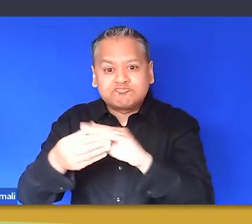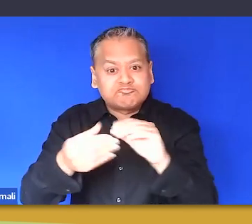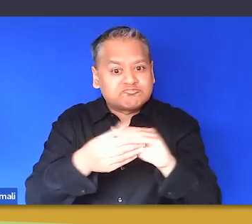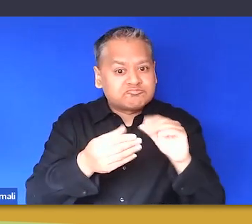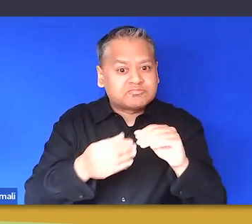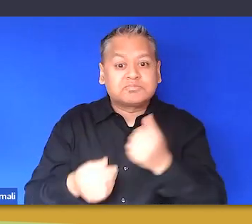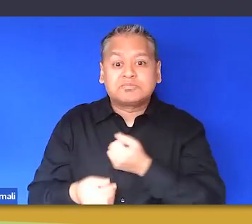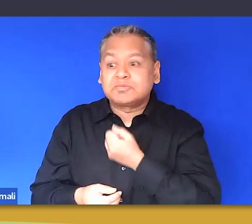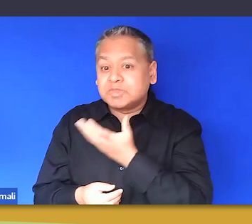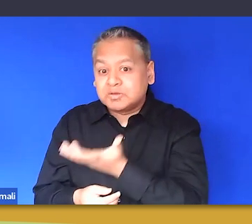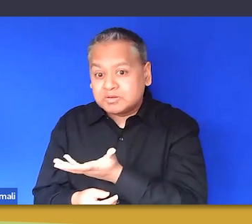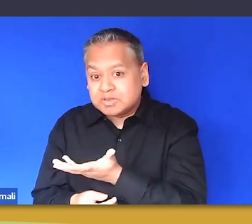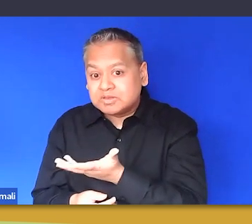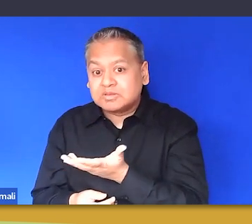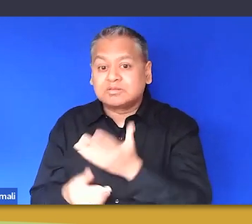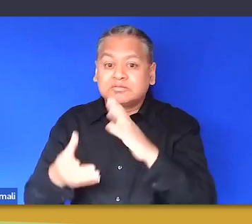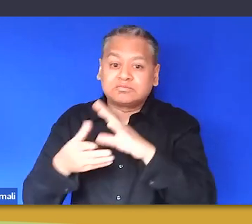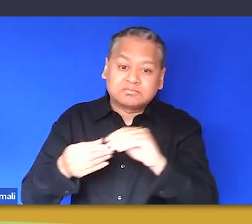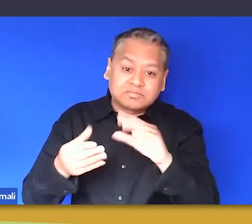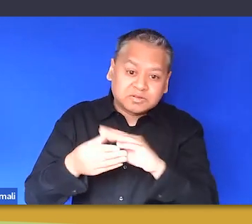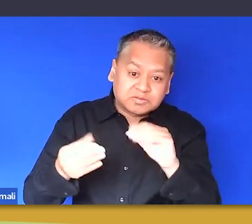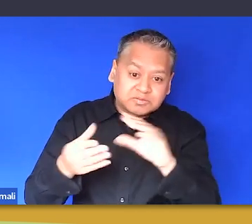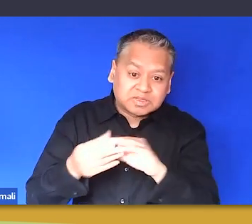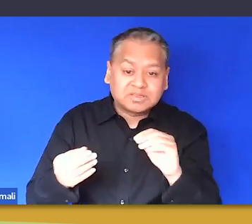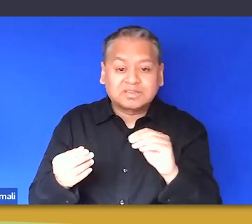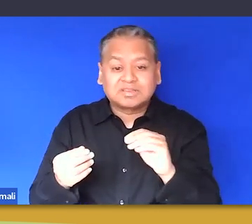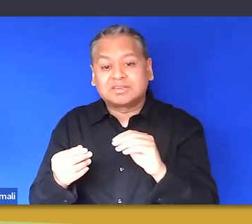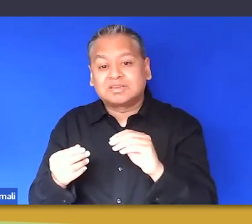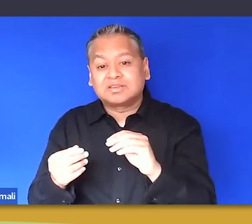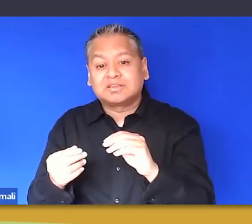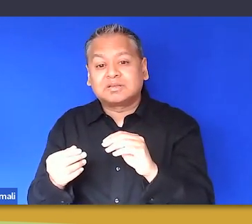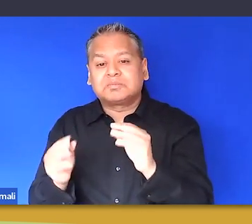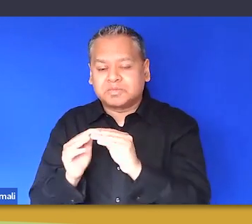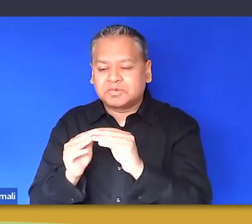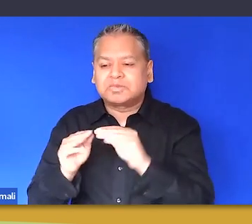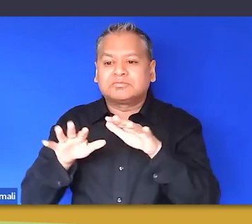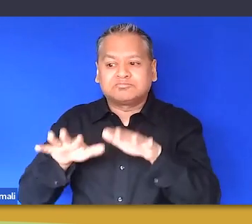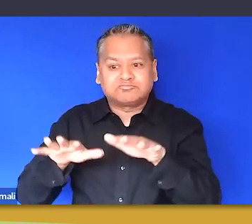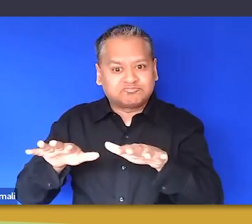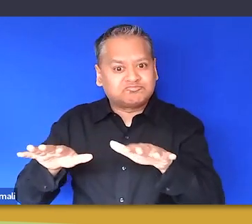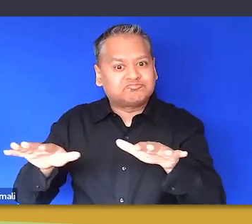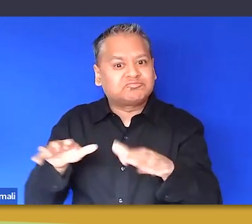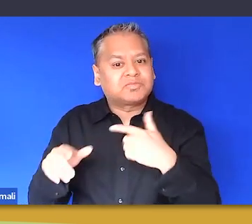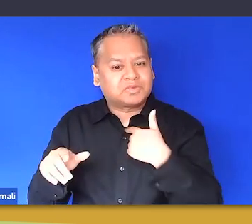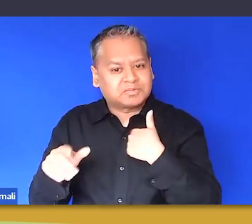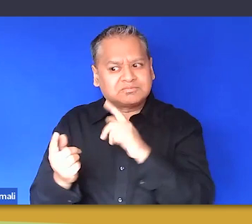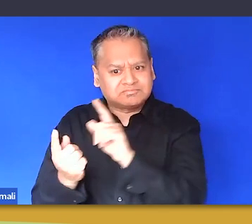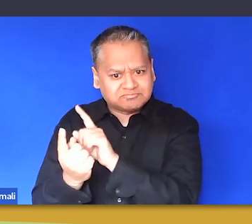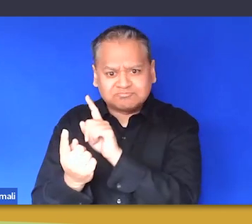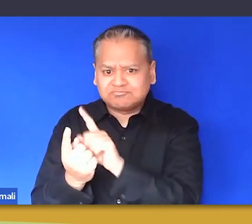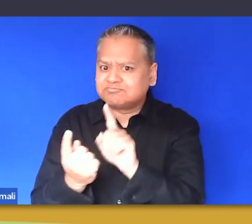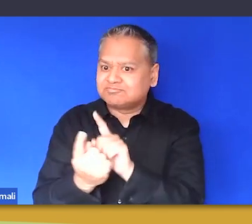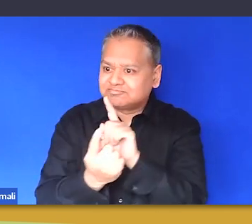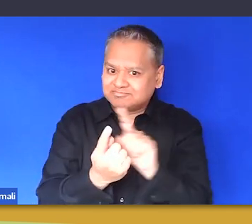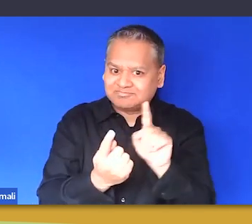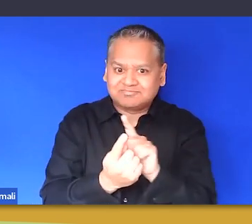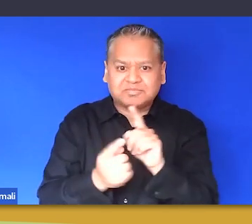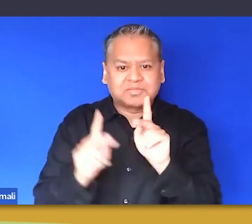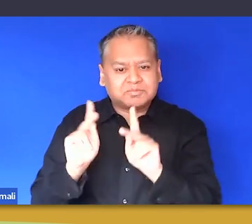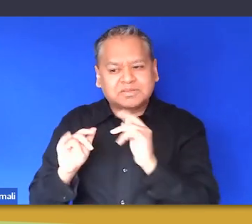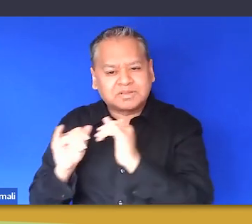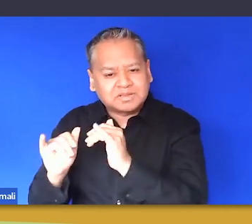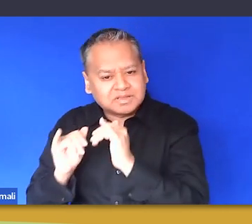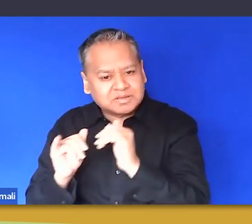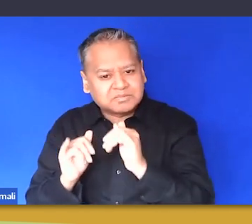through storytelling and poetry. My work continued to bring me to lives parallel to my own. People who had fallen through the cracks